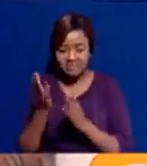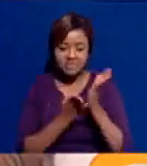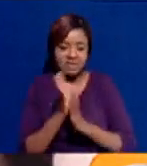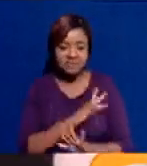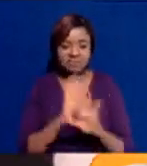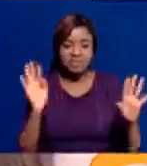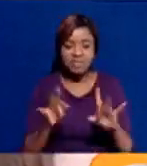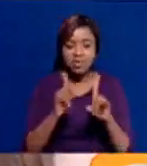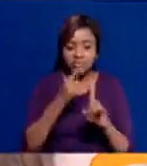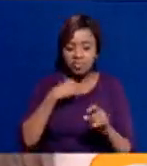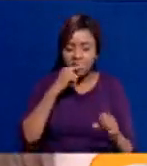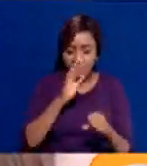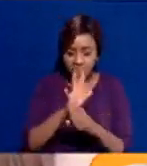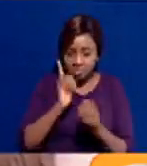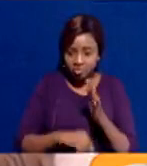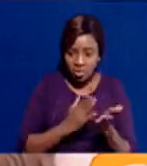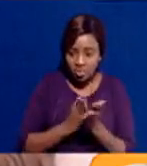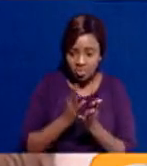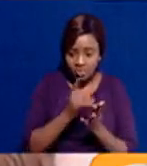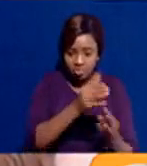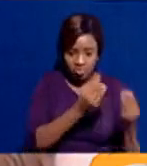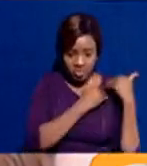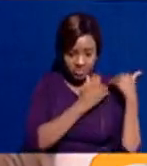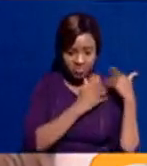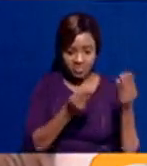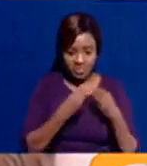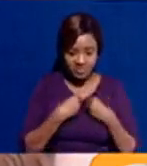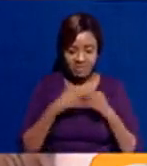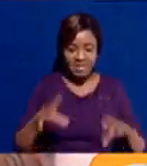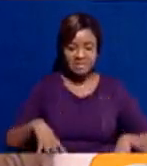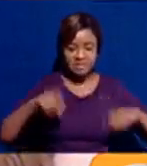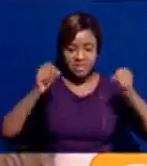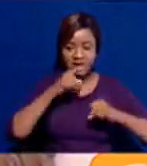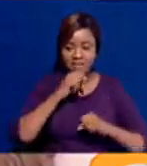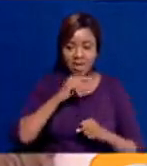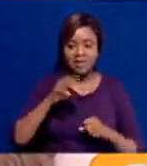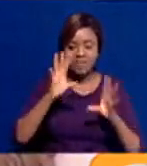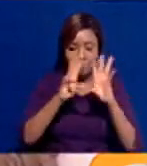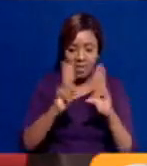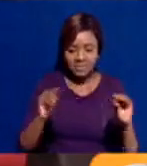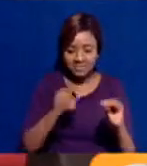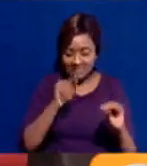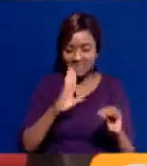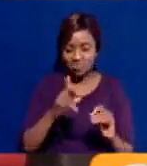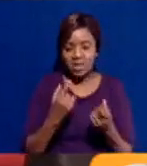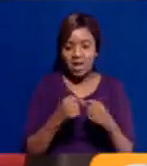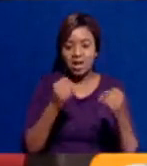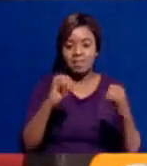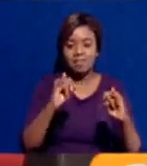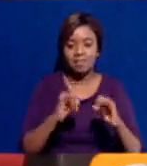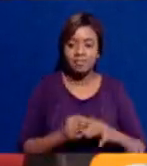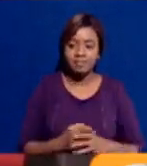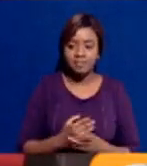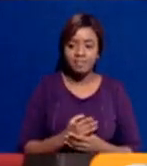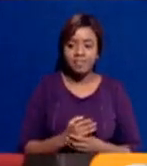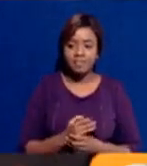I can assure you through the role you've given me as the chairman of budget, Mheshimiwa Rais, we are going to make that happen. The deputy president